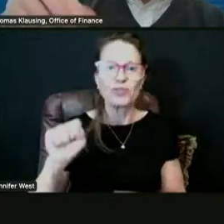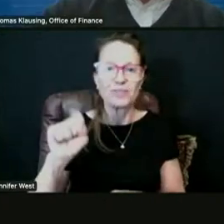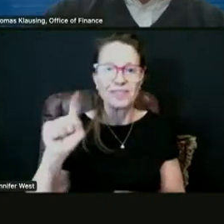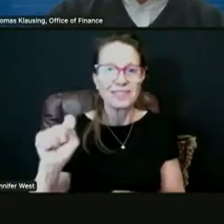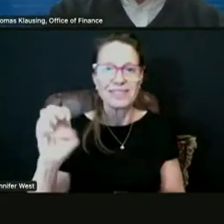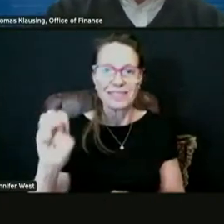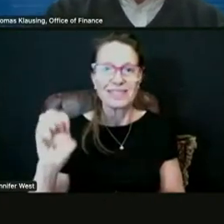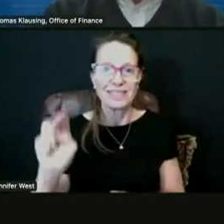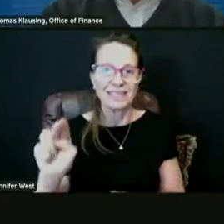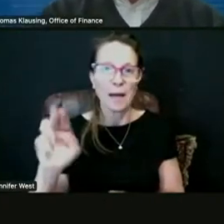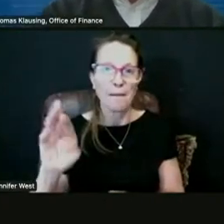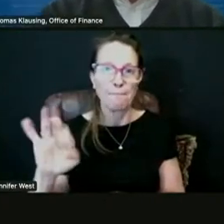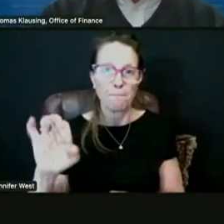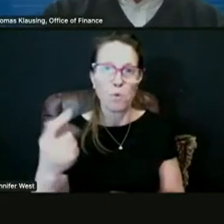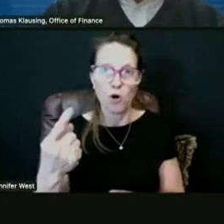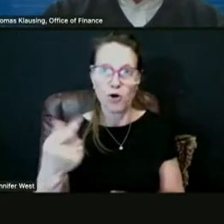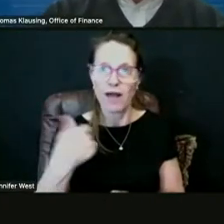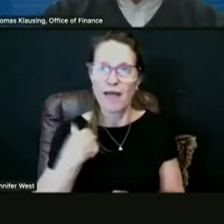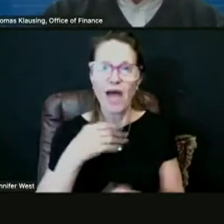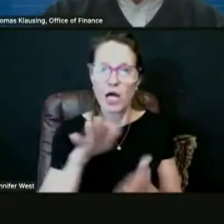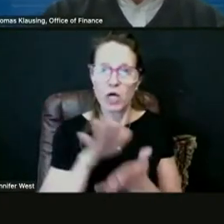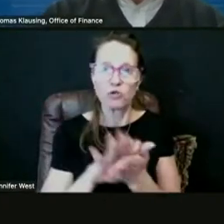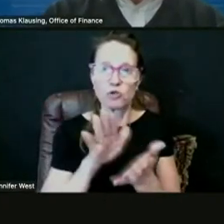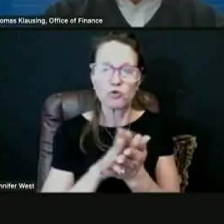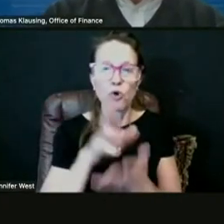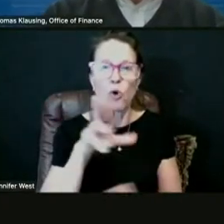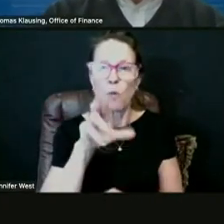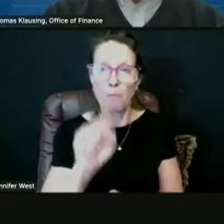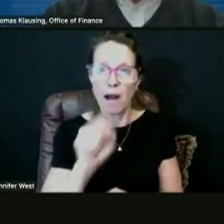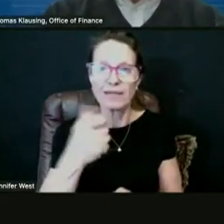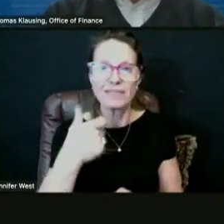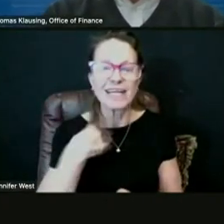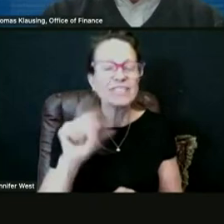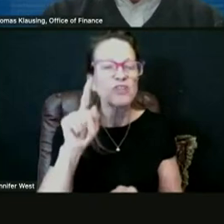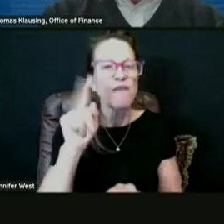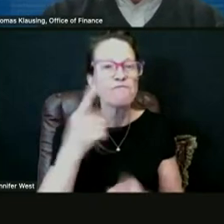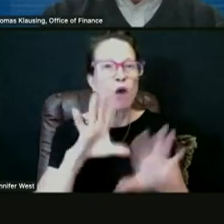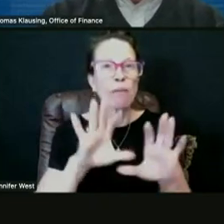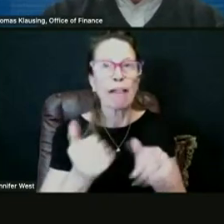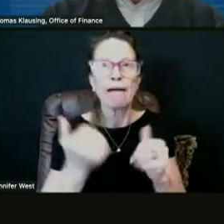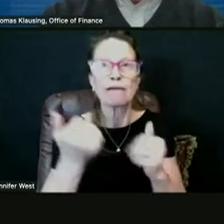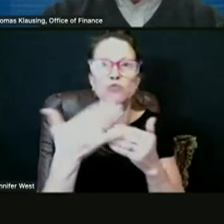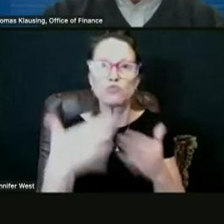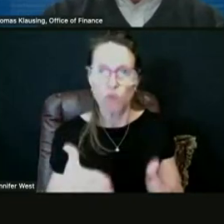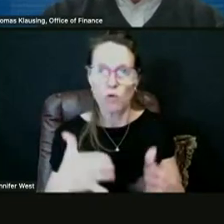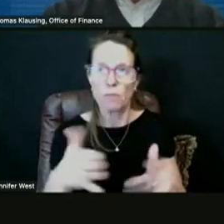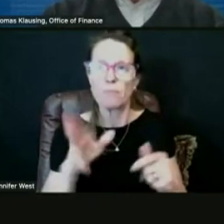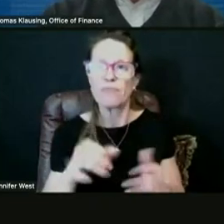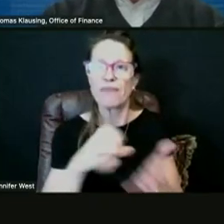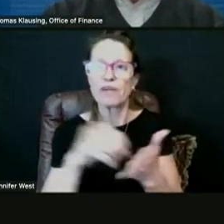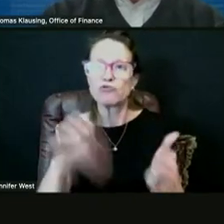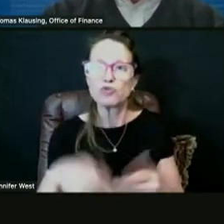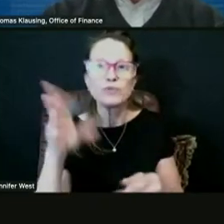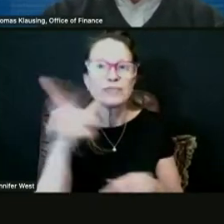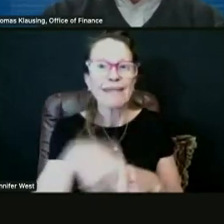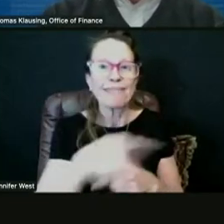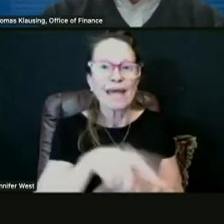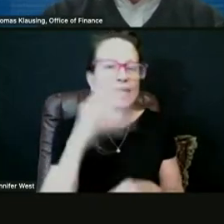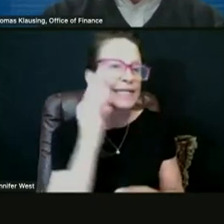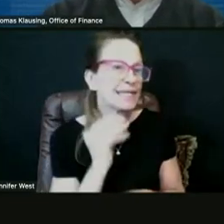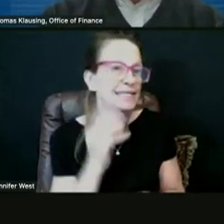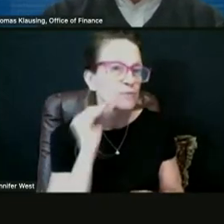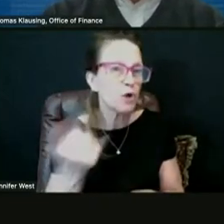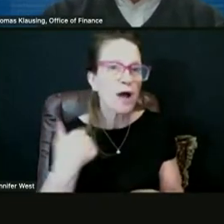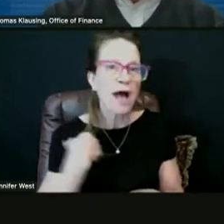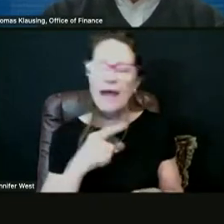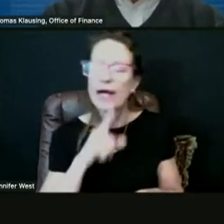say, which was that the school bus is the first classroom that the students experience. And that is